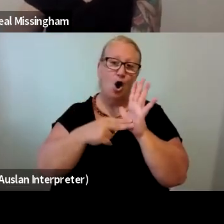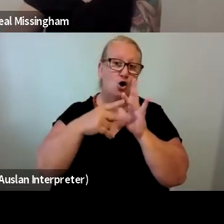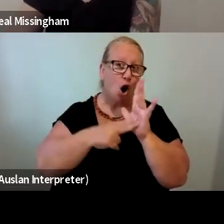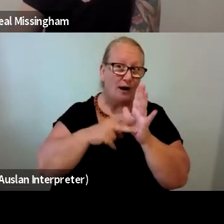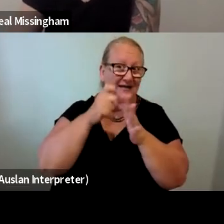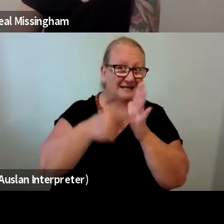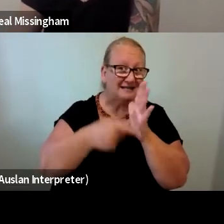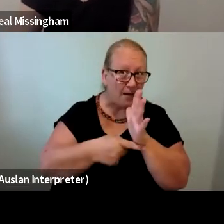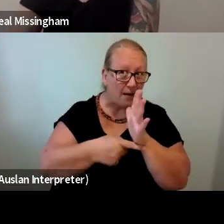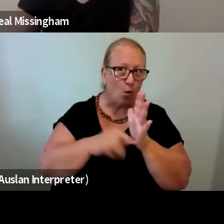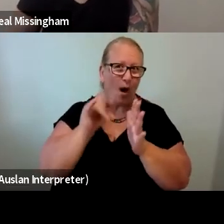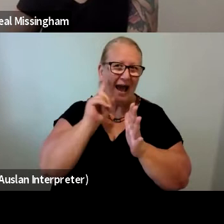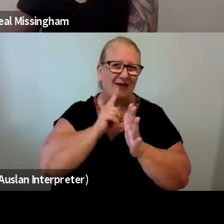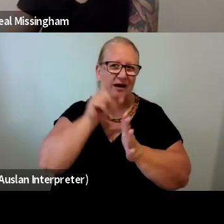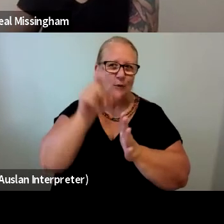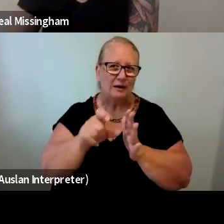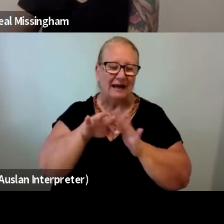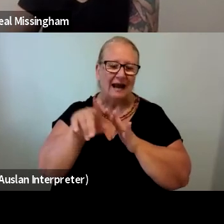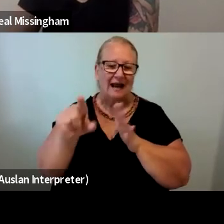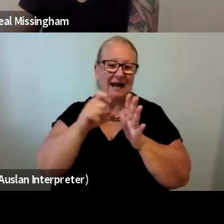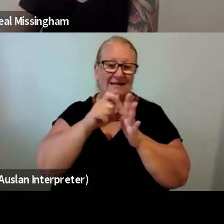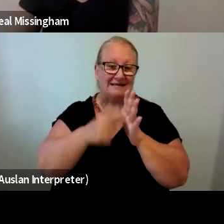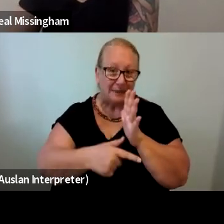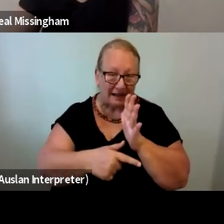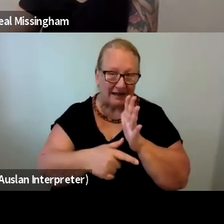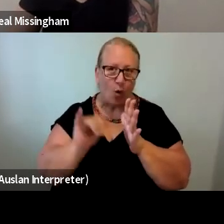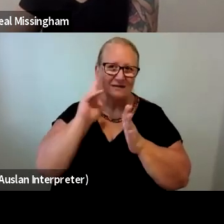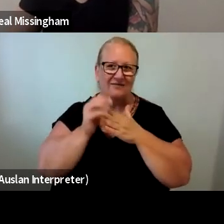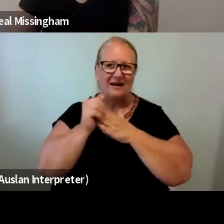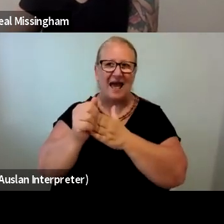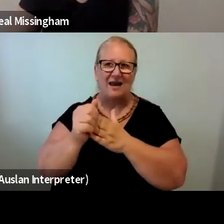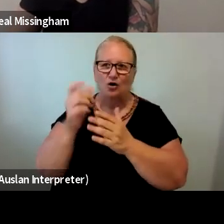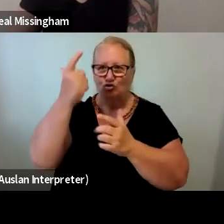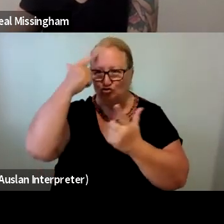person in a disability-led or deaf-led creative space?